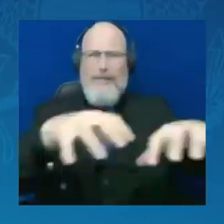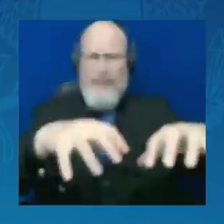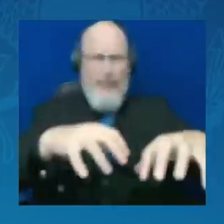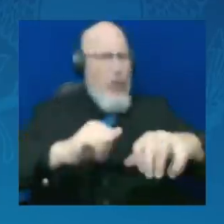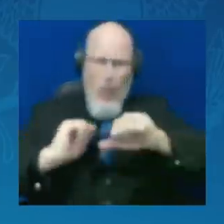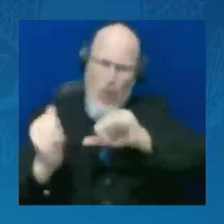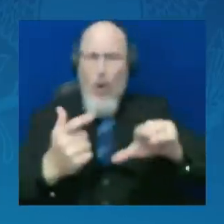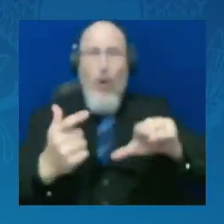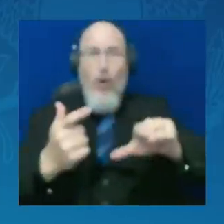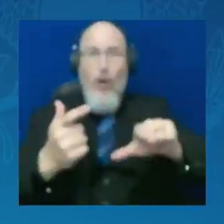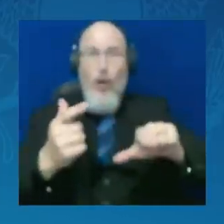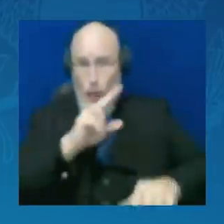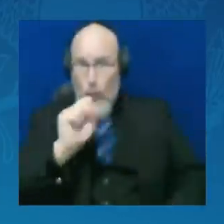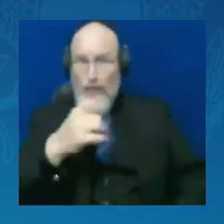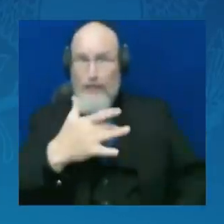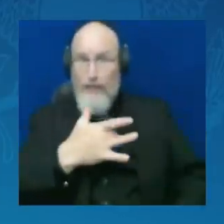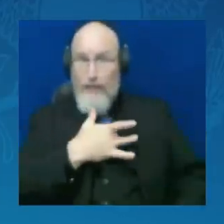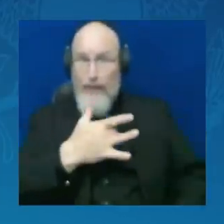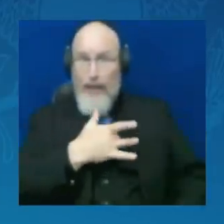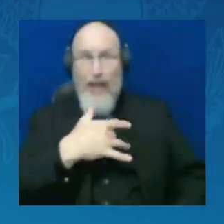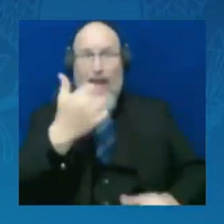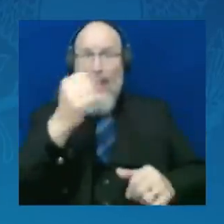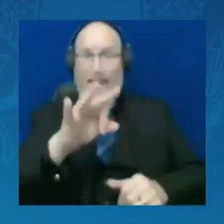is an attack against all.